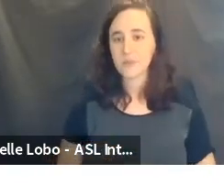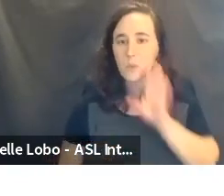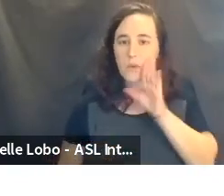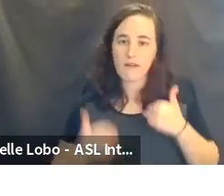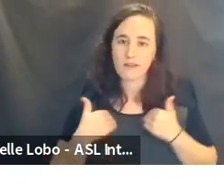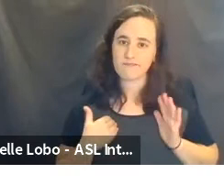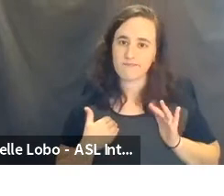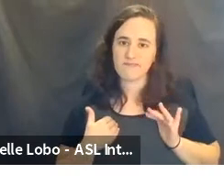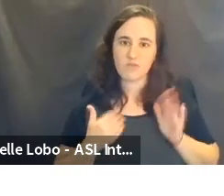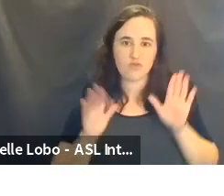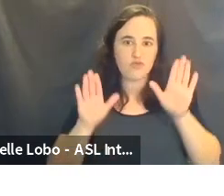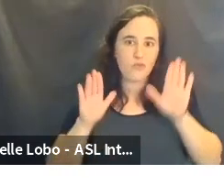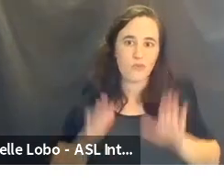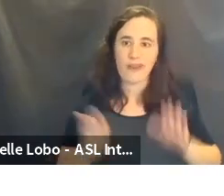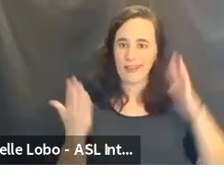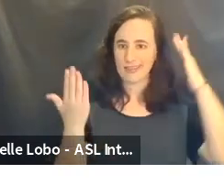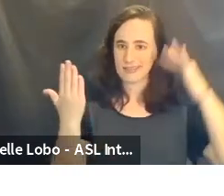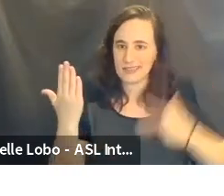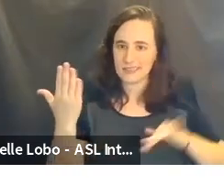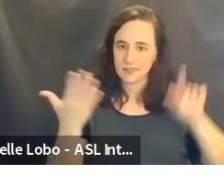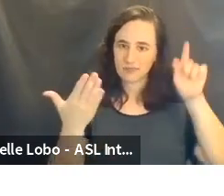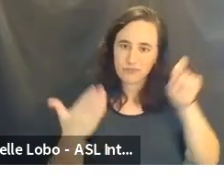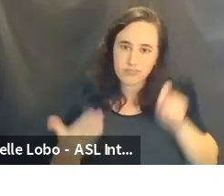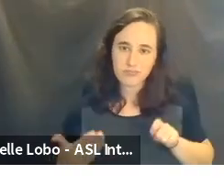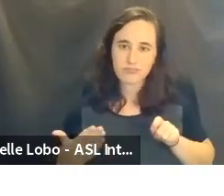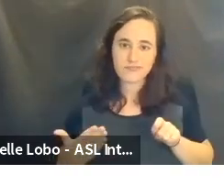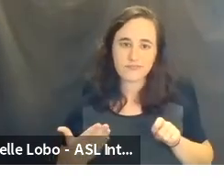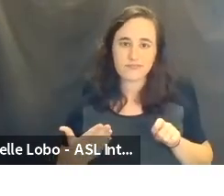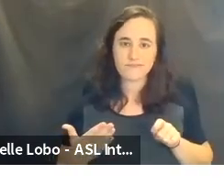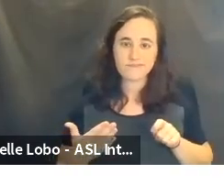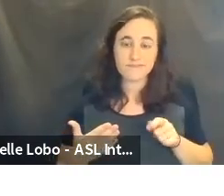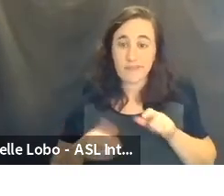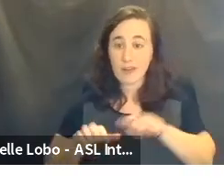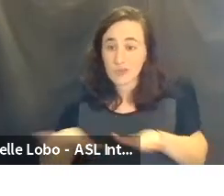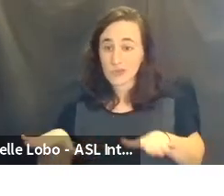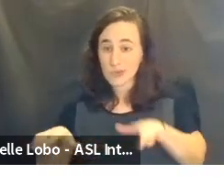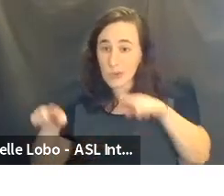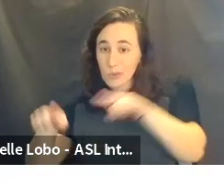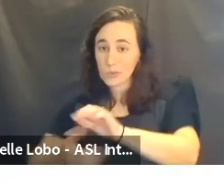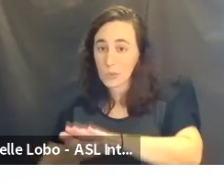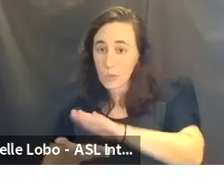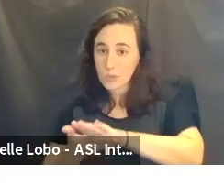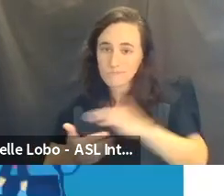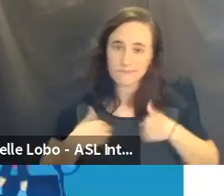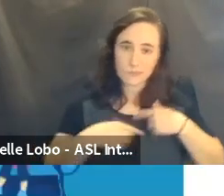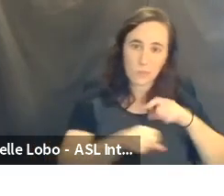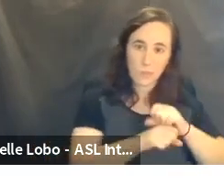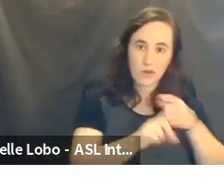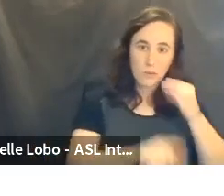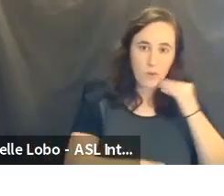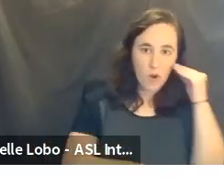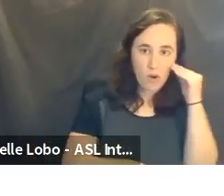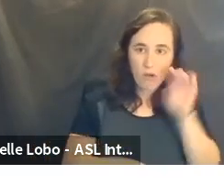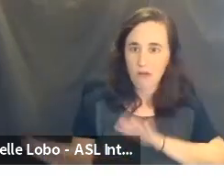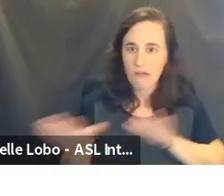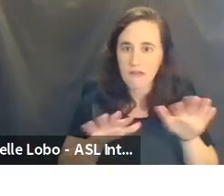to set up your home while everybody's trying to do school and you're trying to work from home, and how do you make it so that nobody's,